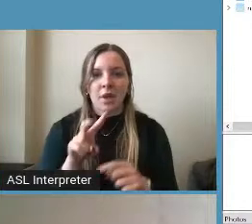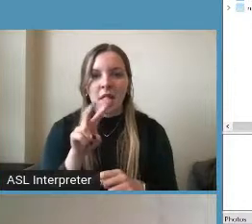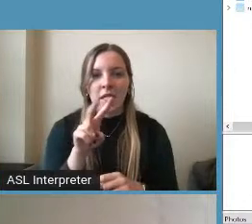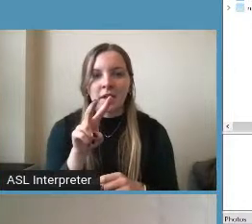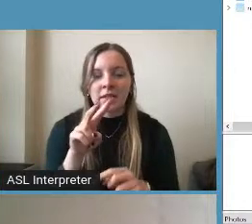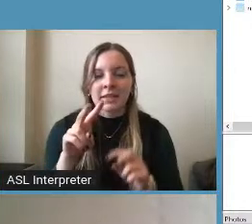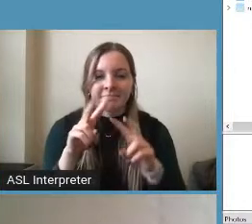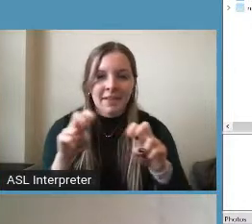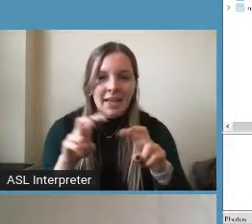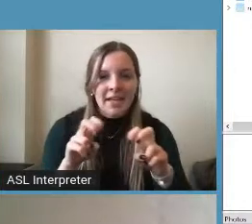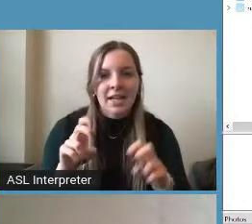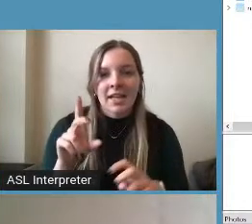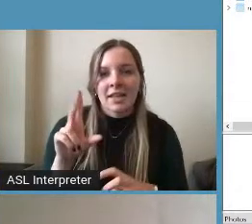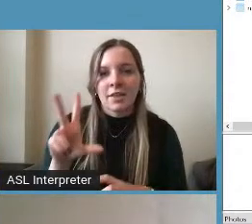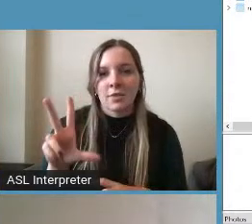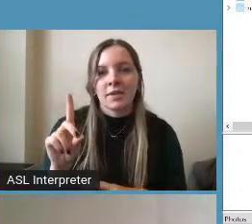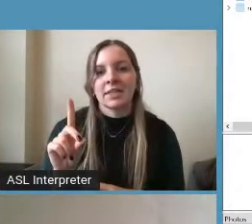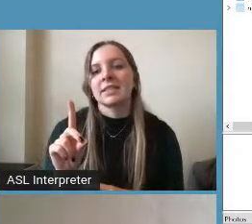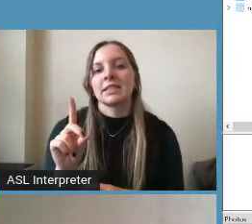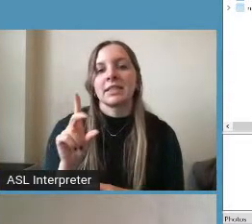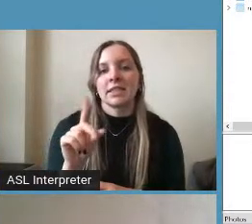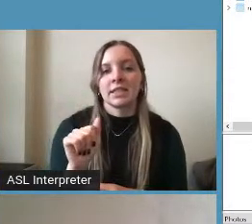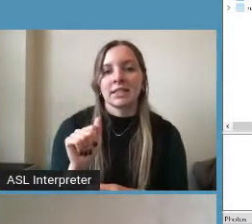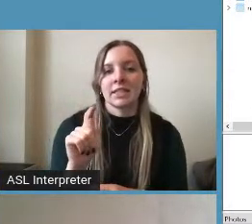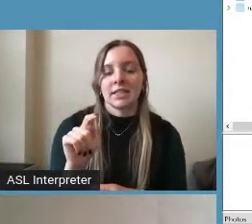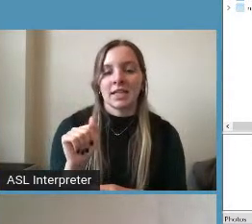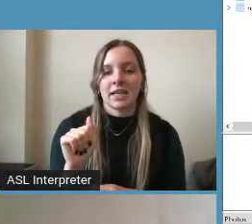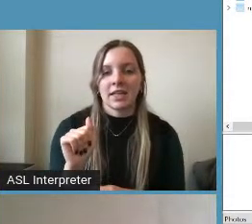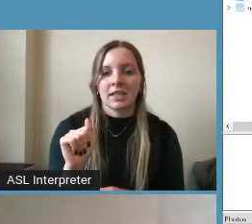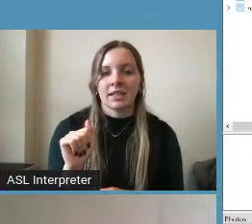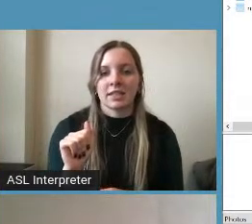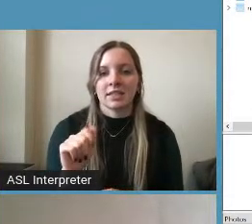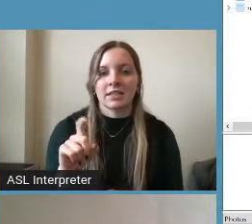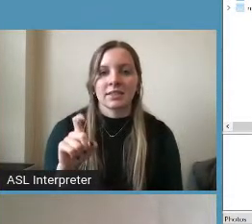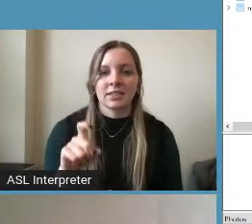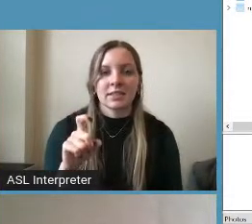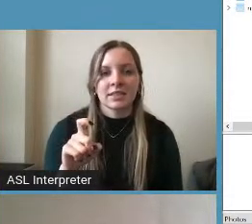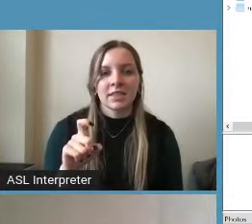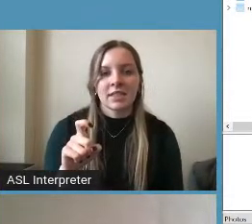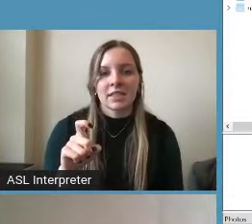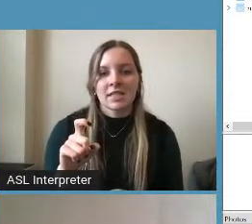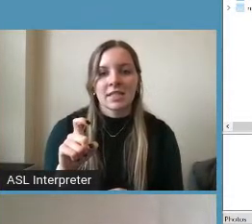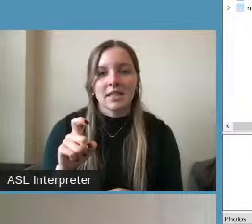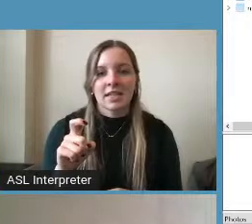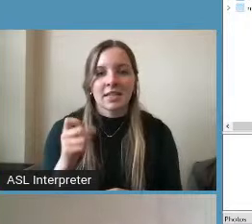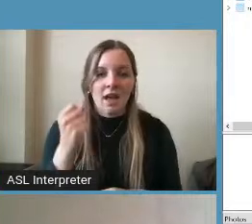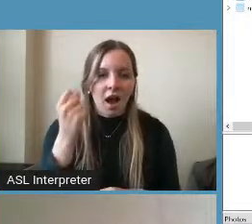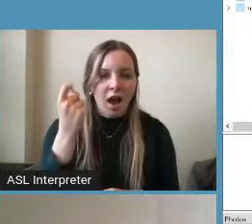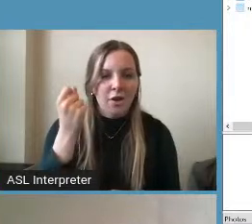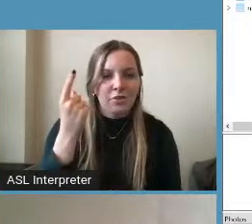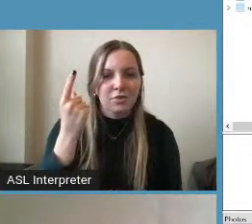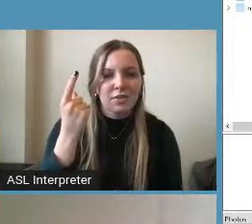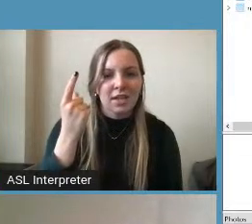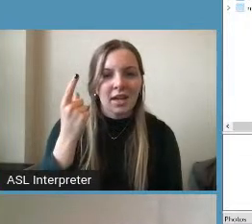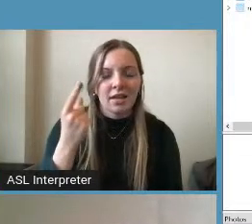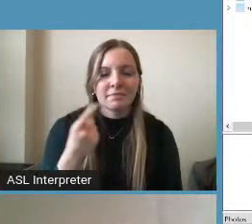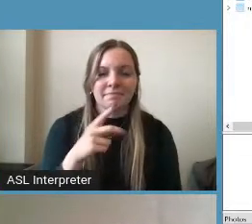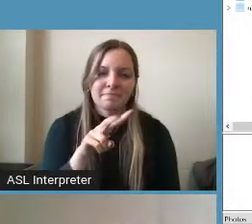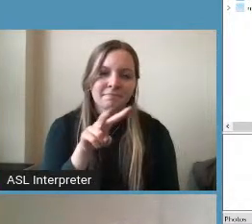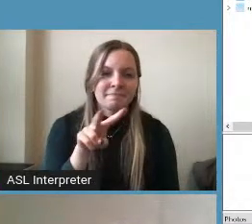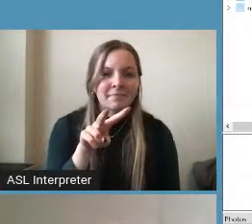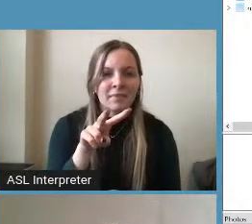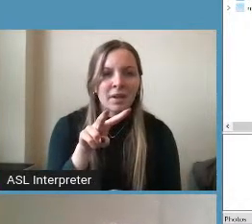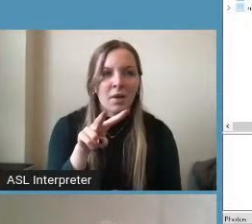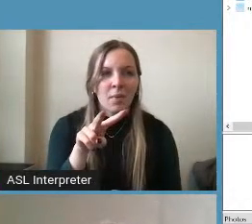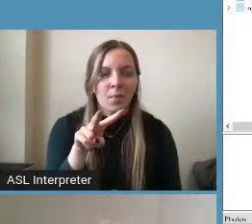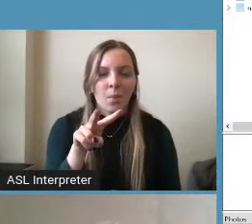seeing data that's covering up problems, and you may not. And so learning to sort of understand what you're seeing and how to ask the right